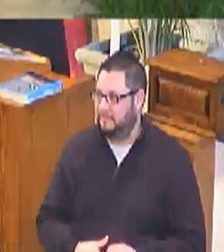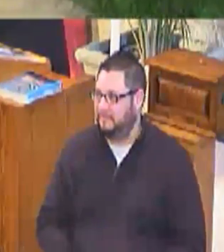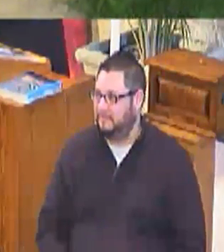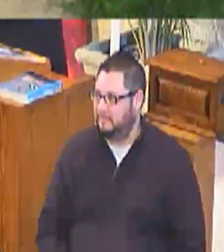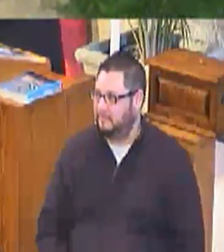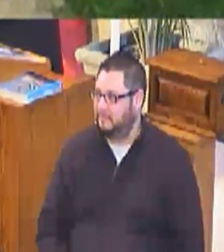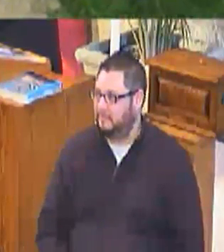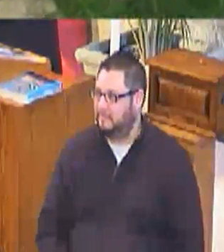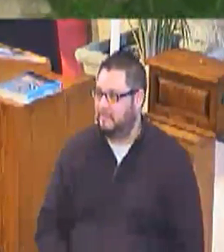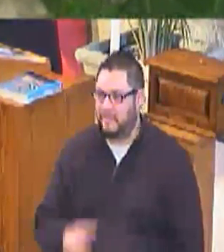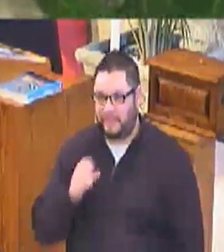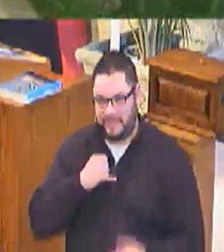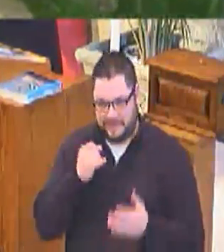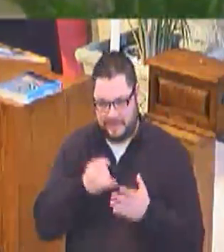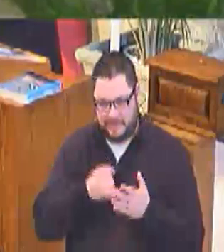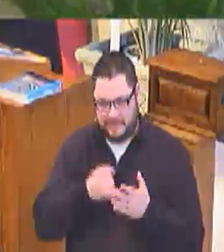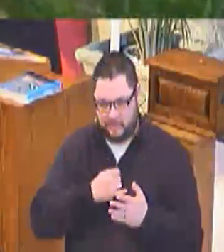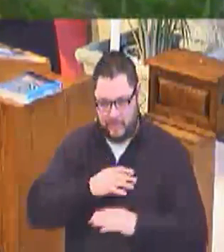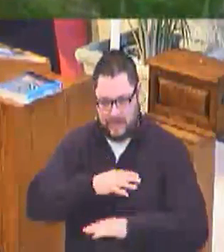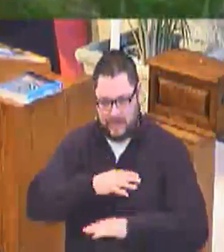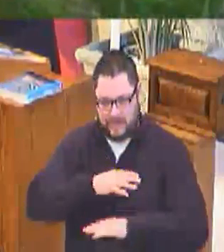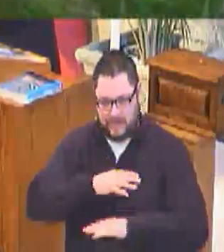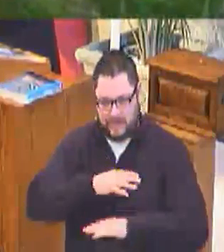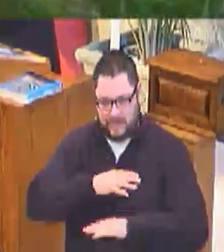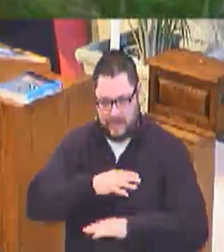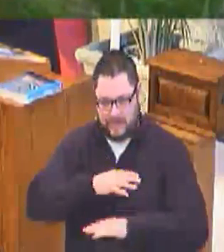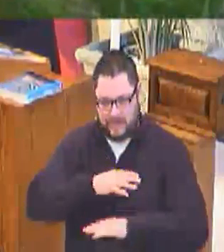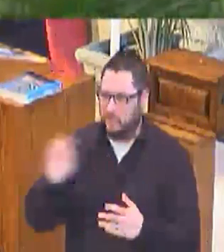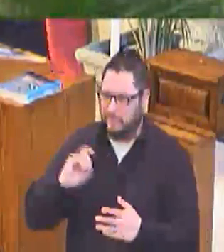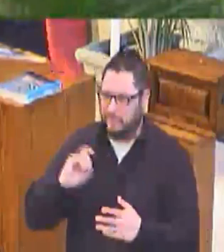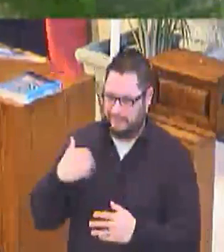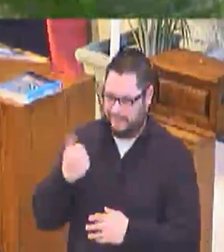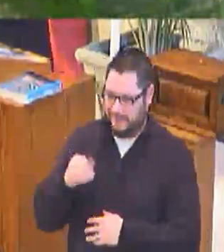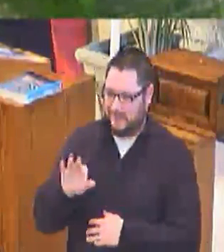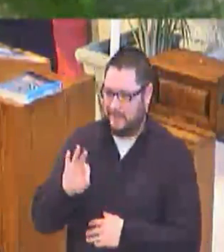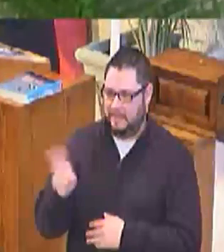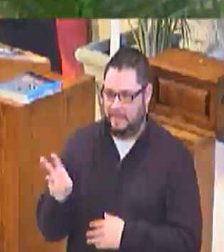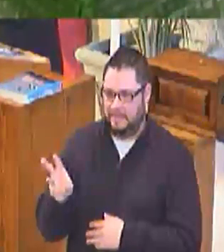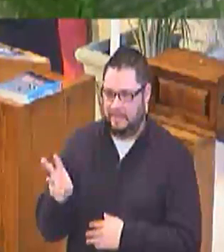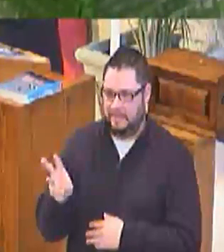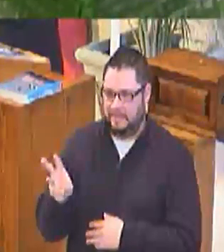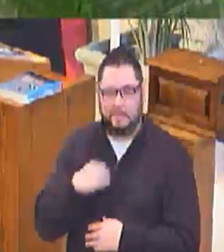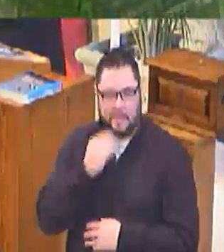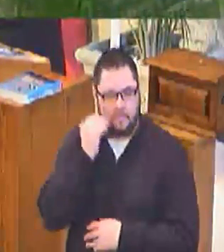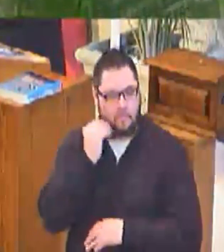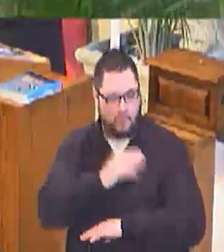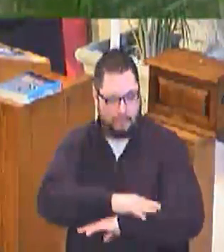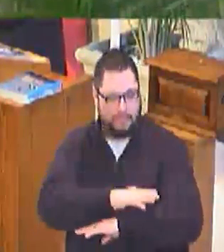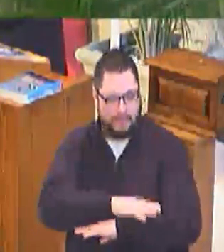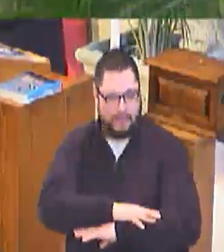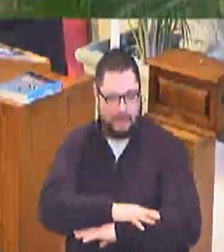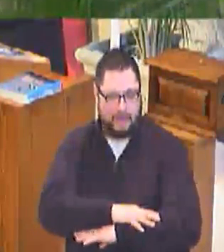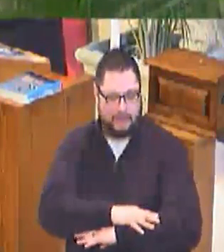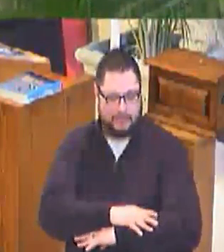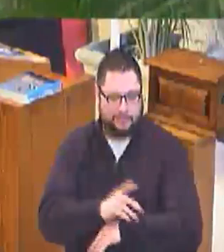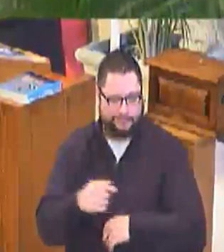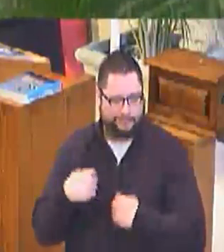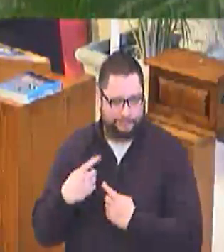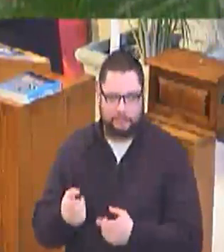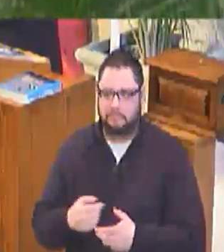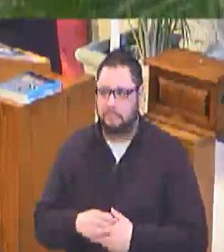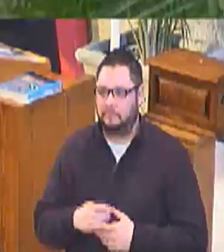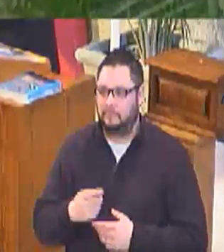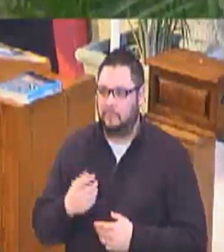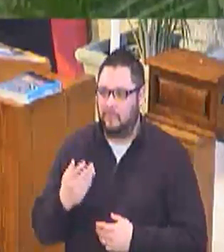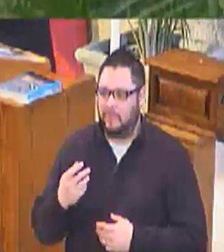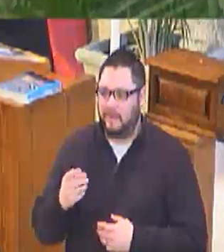this artwork is called Desk Art. It was given to me in 1996. And it's been on my home desk most of the time. Are you familiar